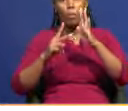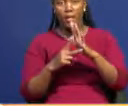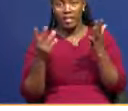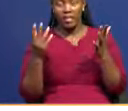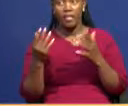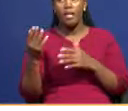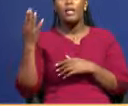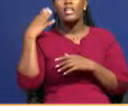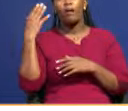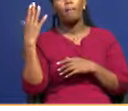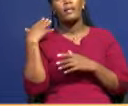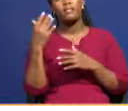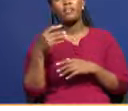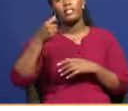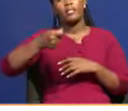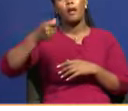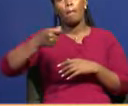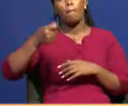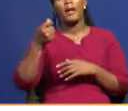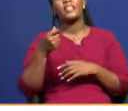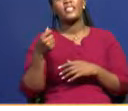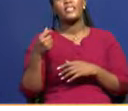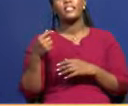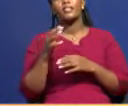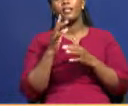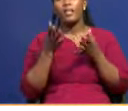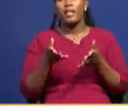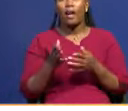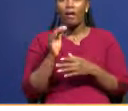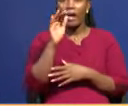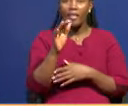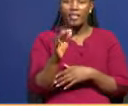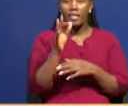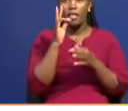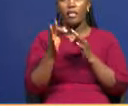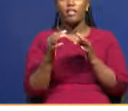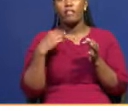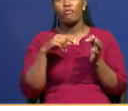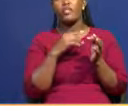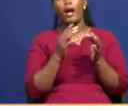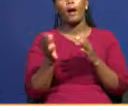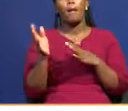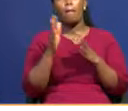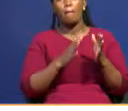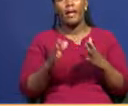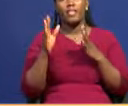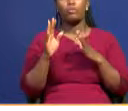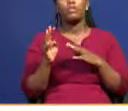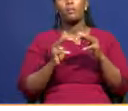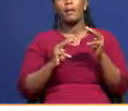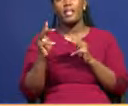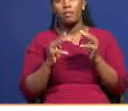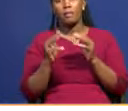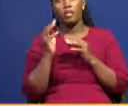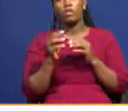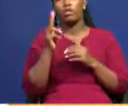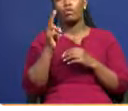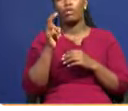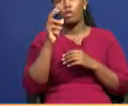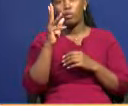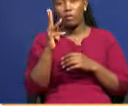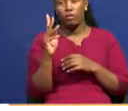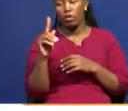probably we never planned for that. Yes. And are we planning for disaster management mm-hmm. in the 2024-2025 budget? Yes.